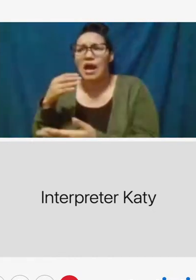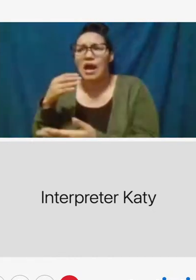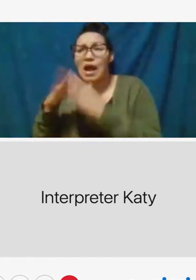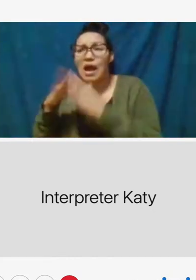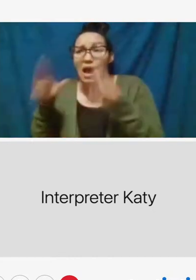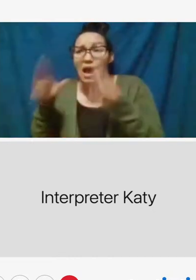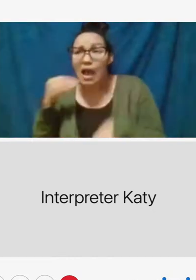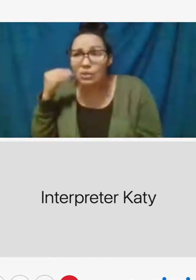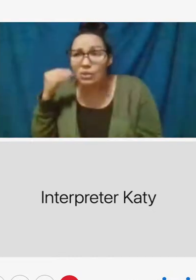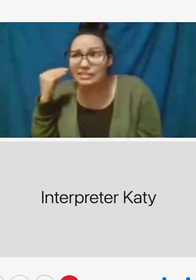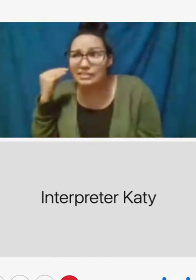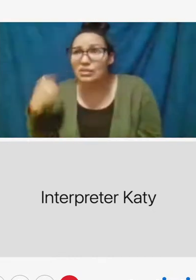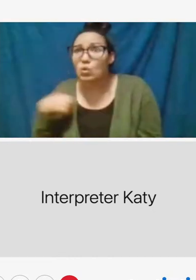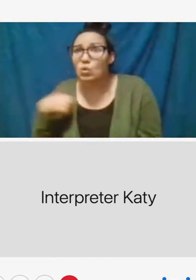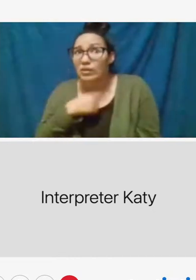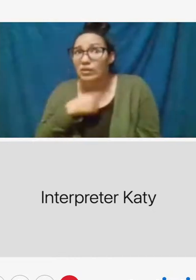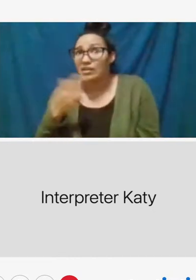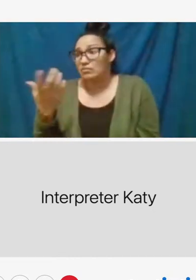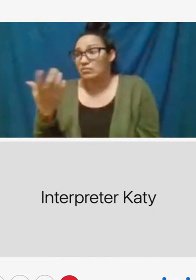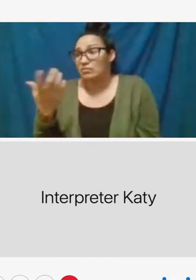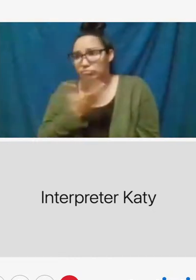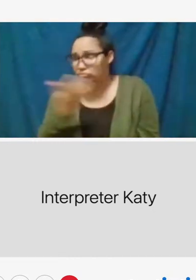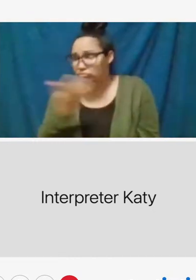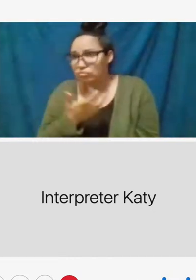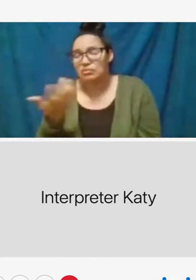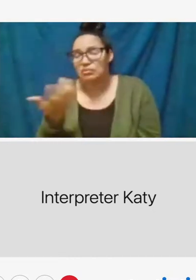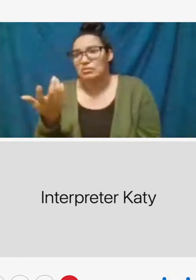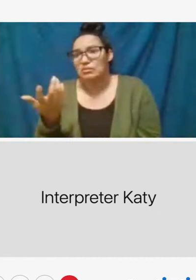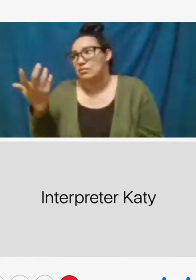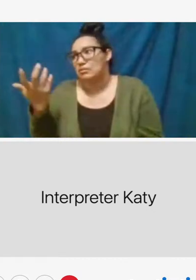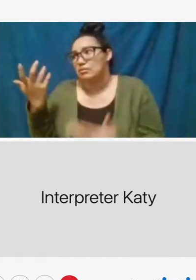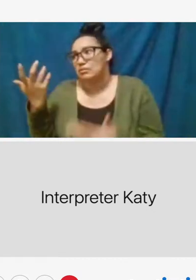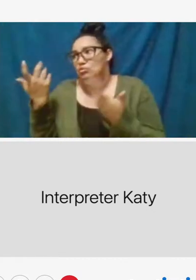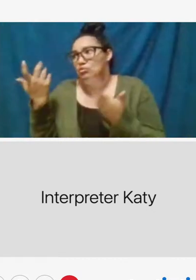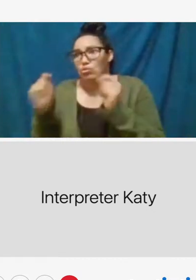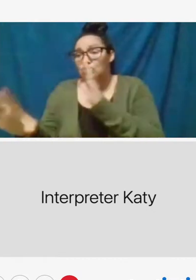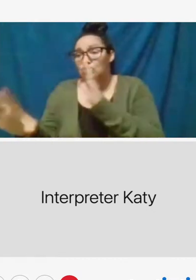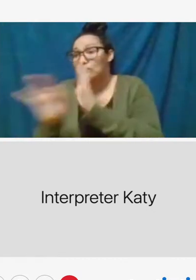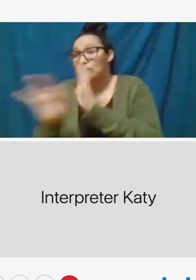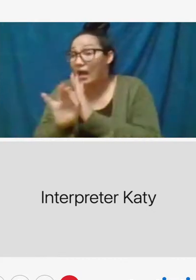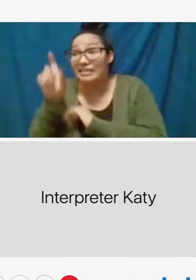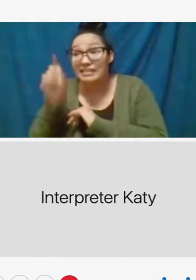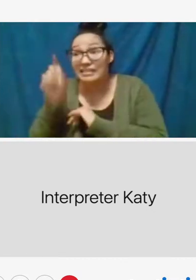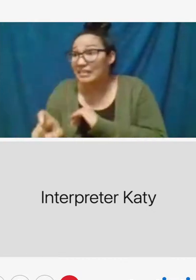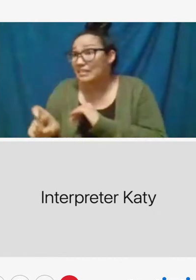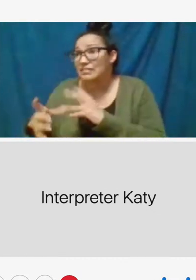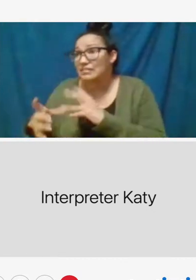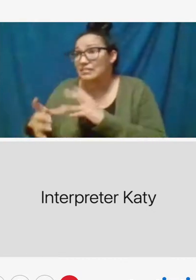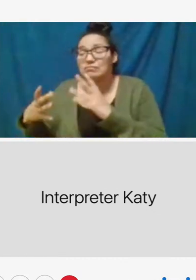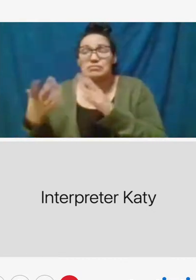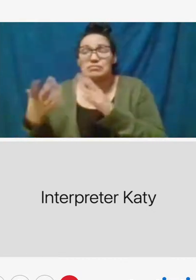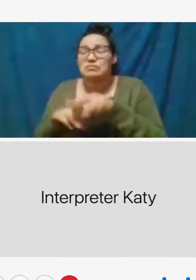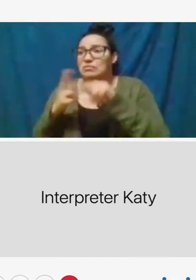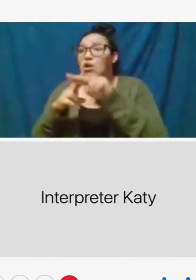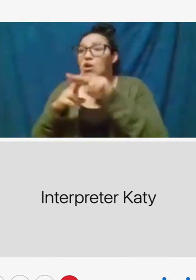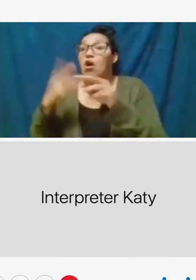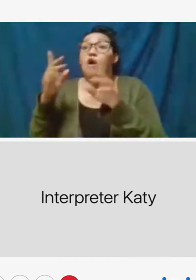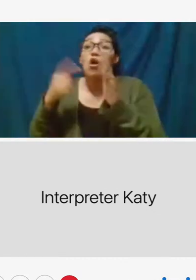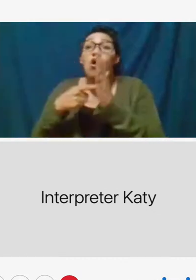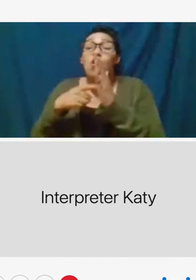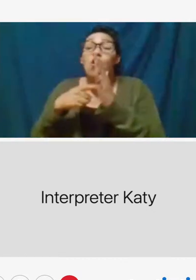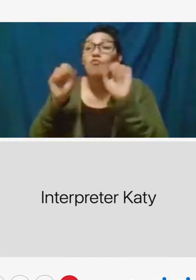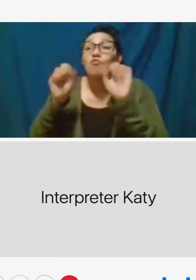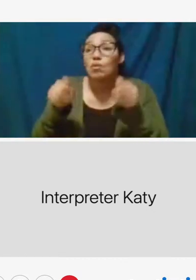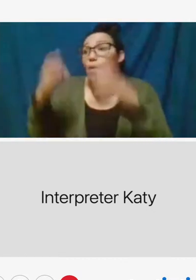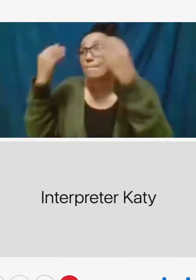immensely uh the need for housing across the board is tremendous a affordable housing market rate housing that they can afford we have